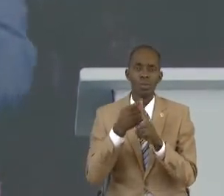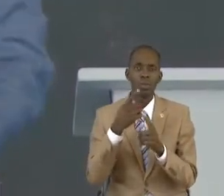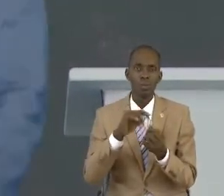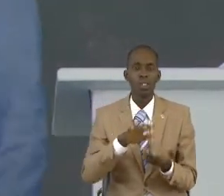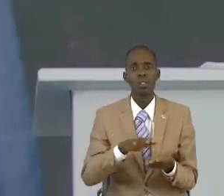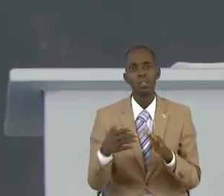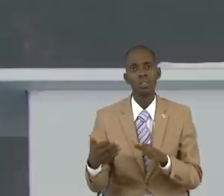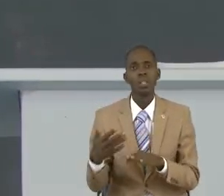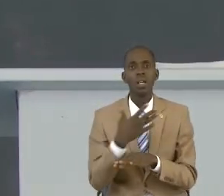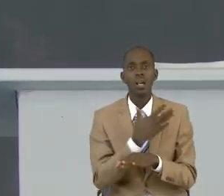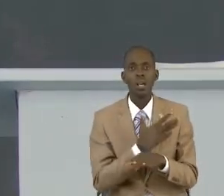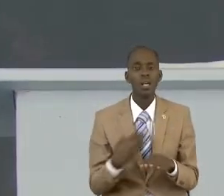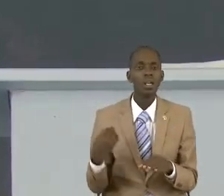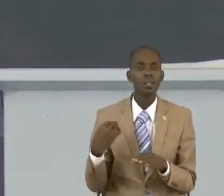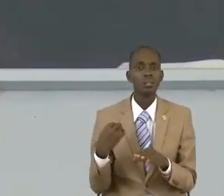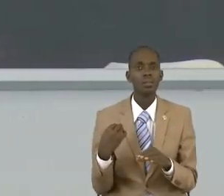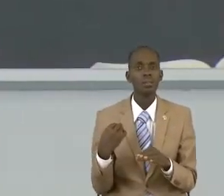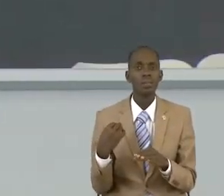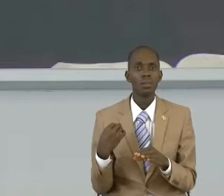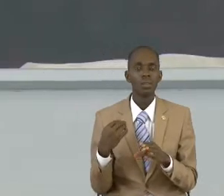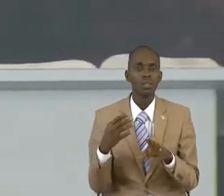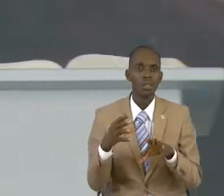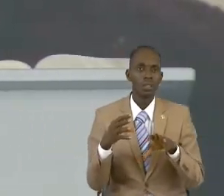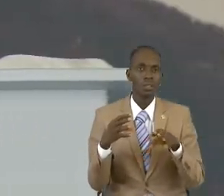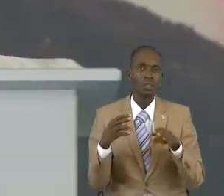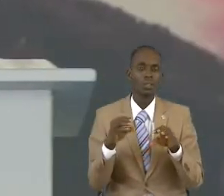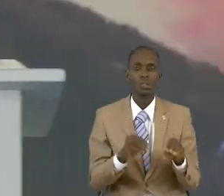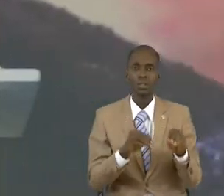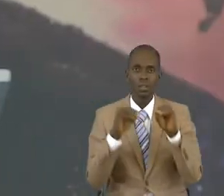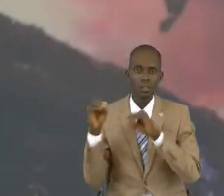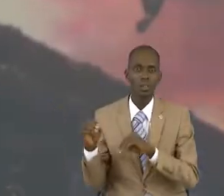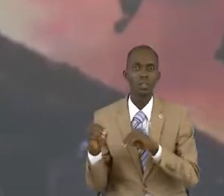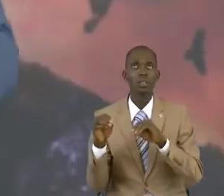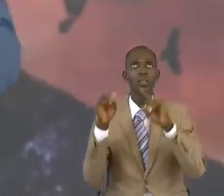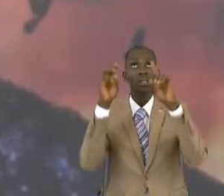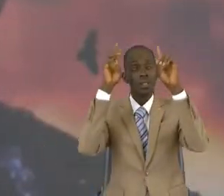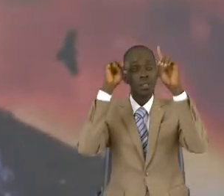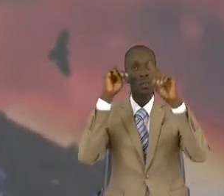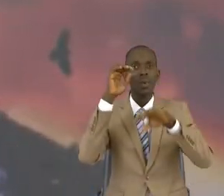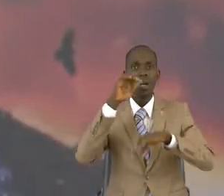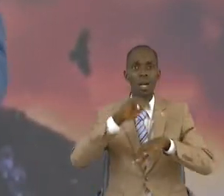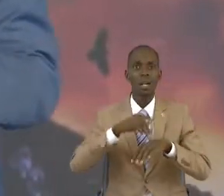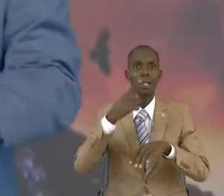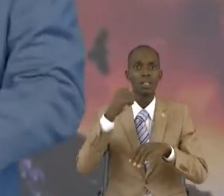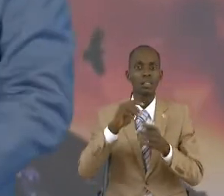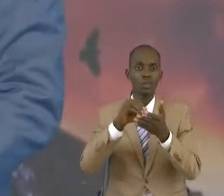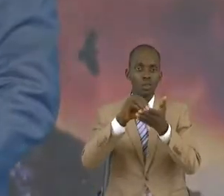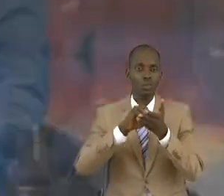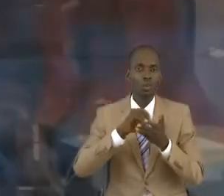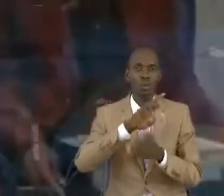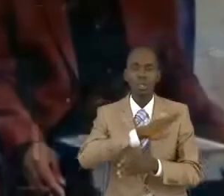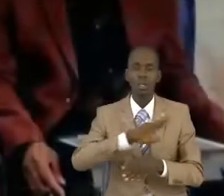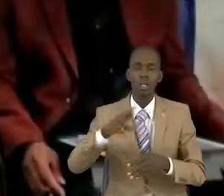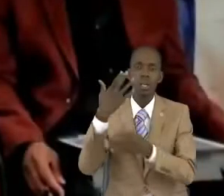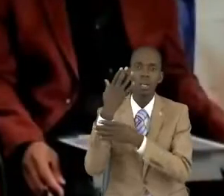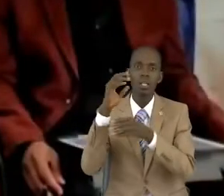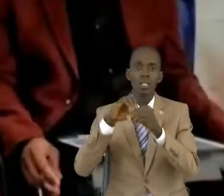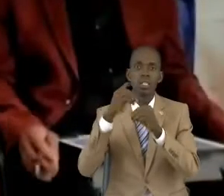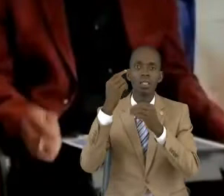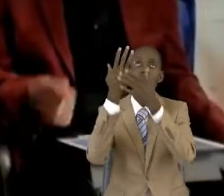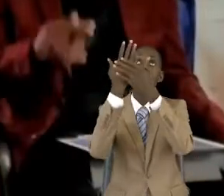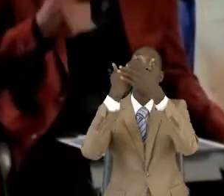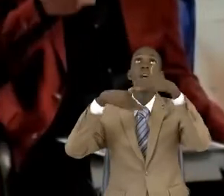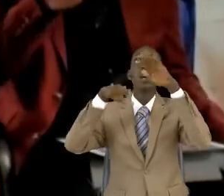And he set him at his own right hand in the heavenly places. Verse